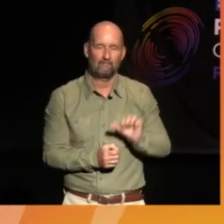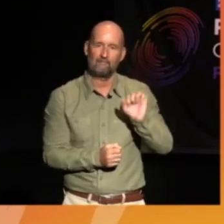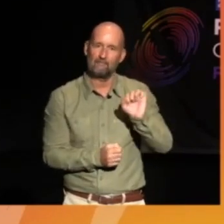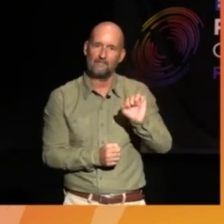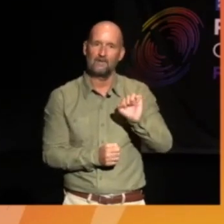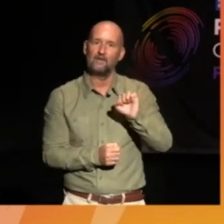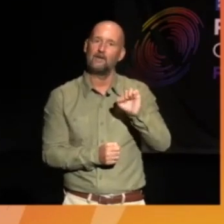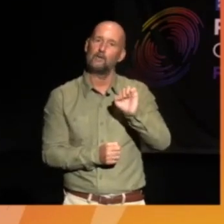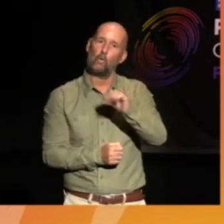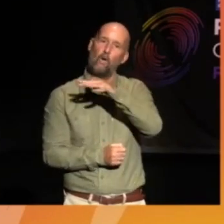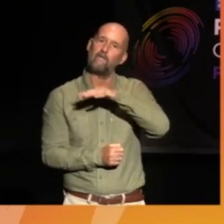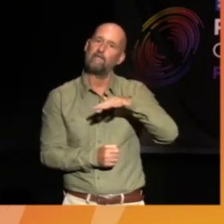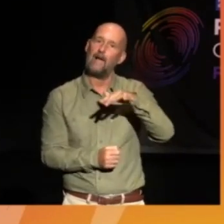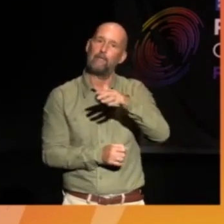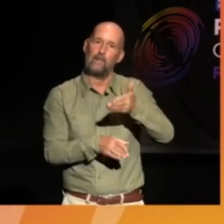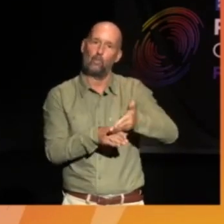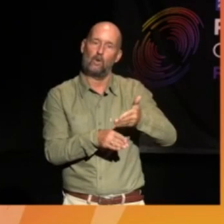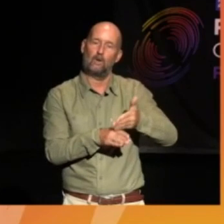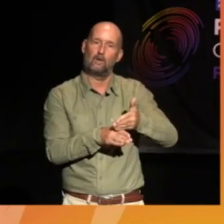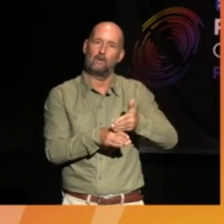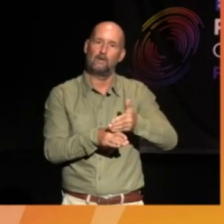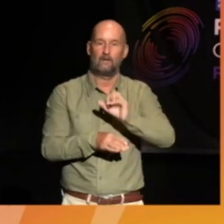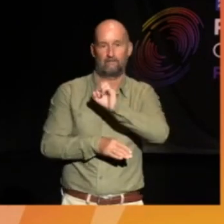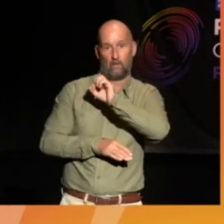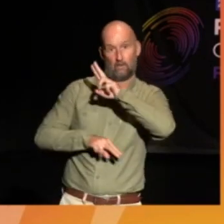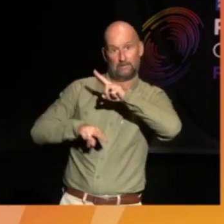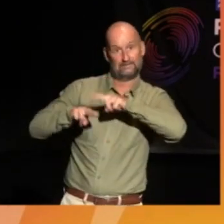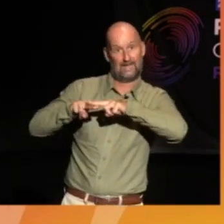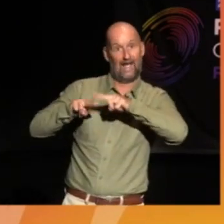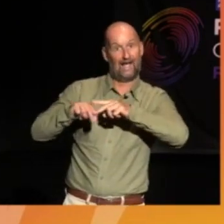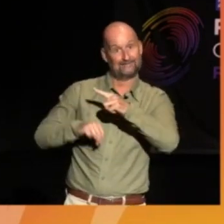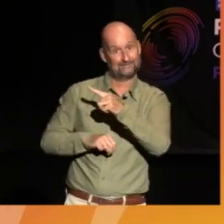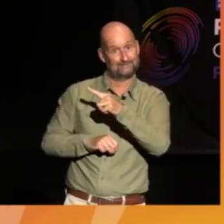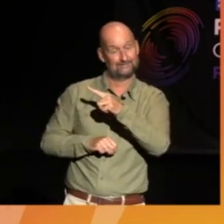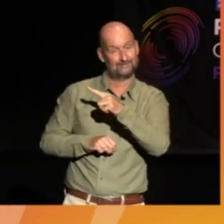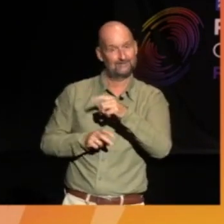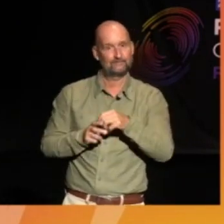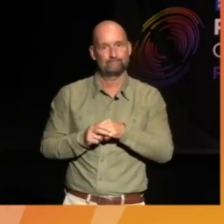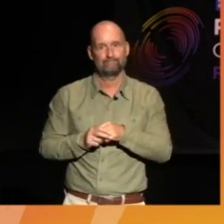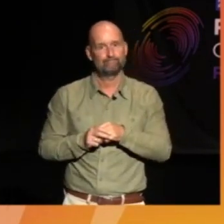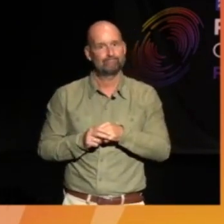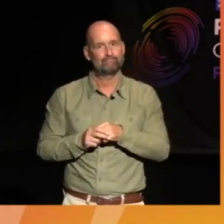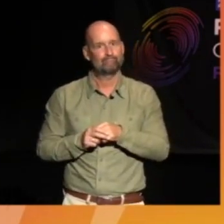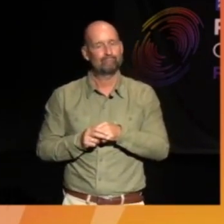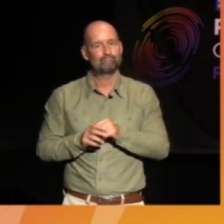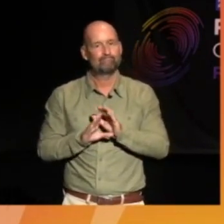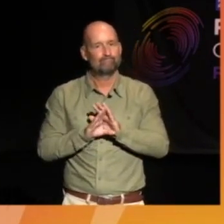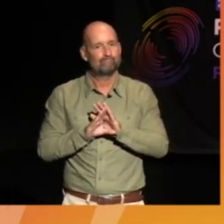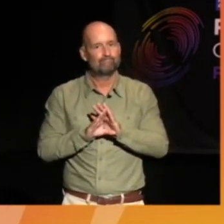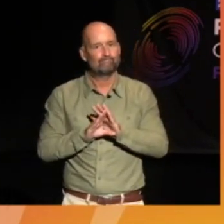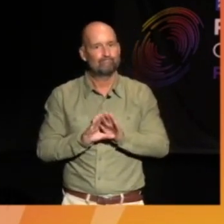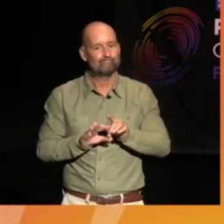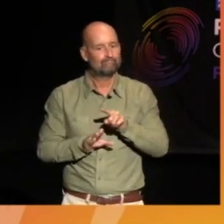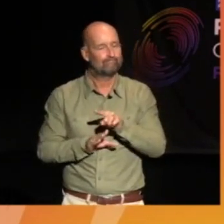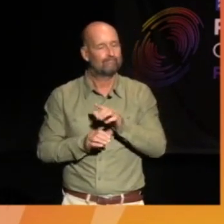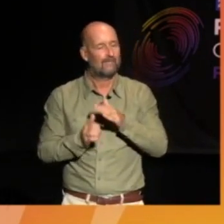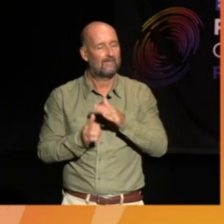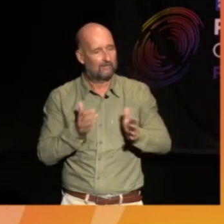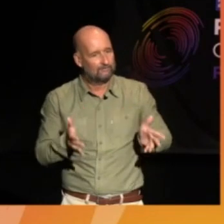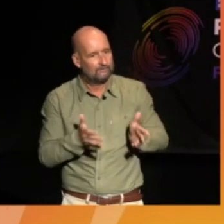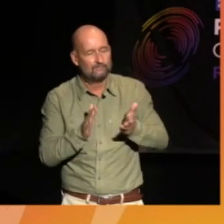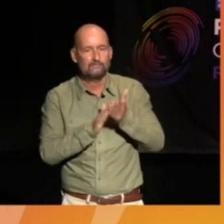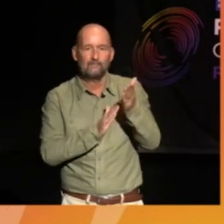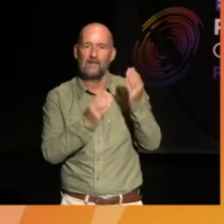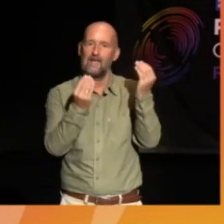in your family and working for your dad, not really being committed to the idea of your education, and then you